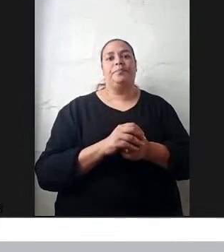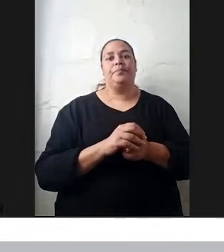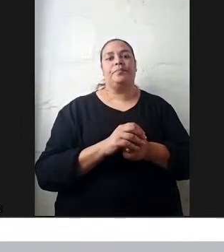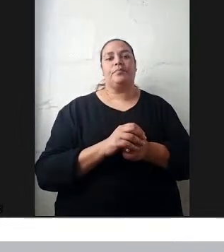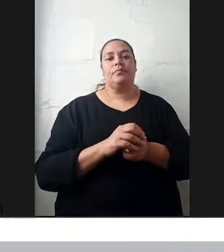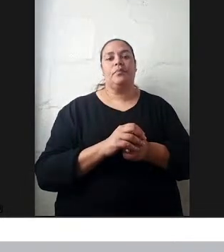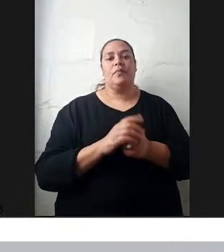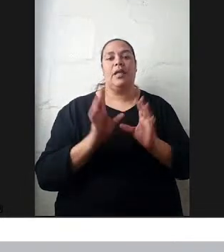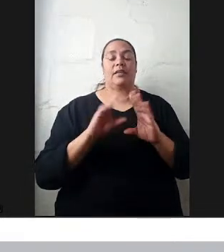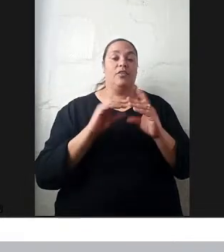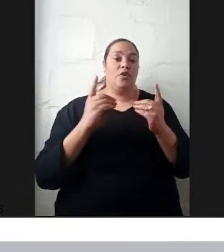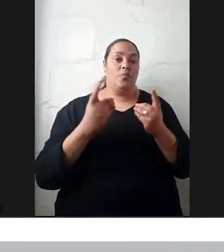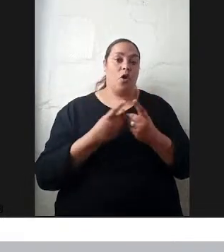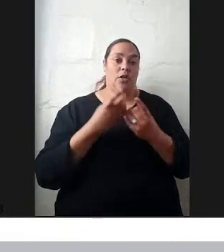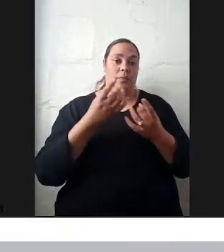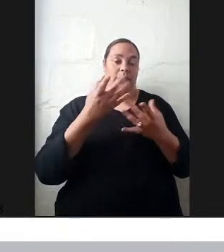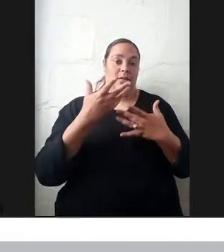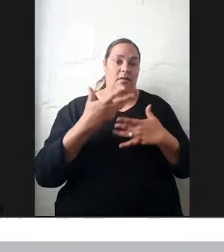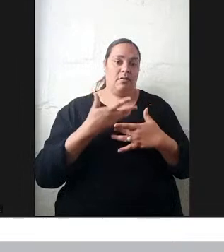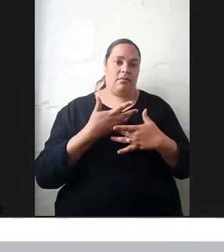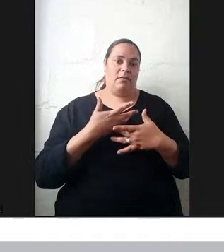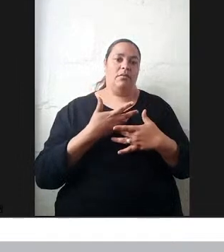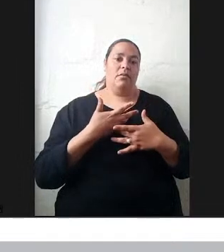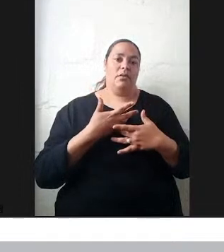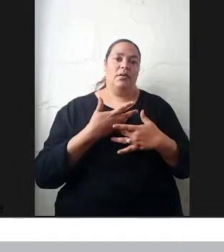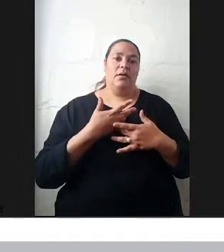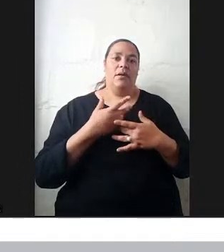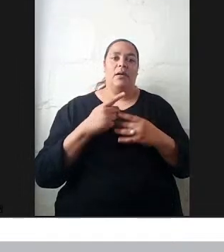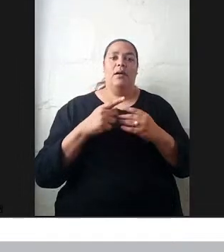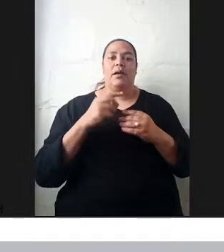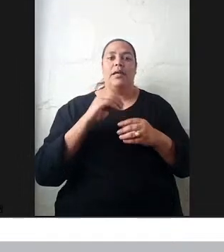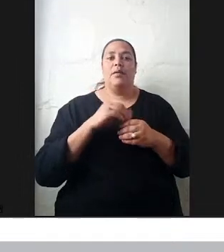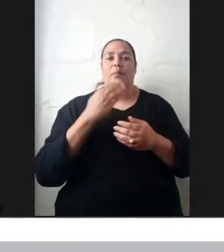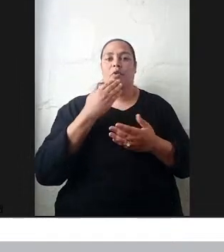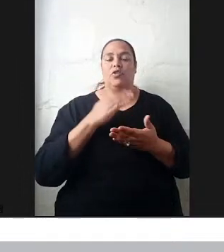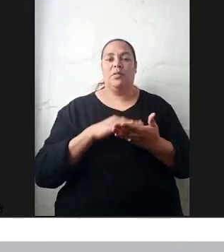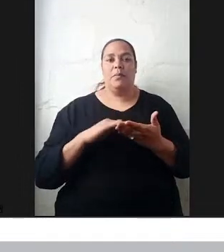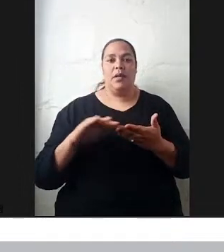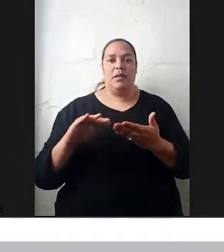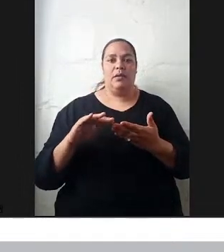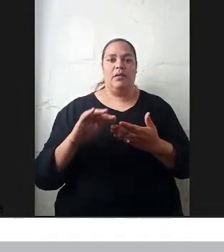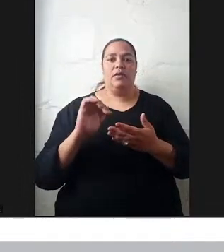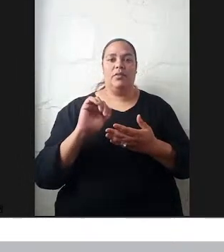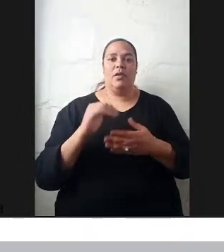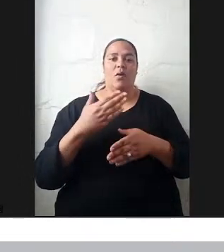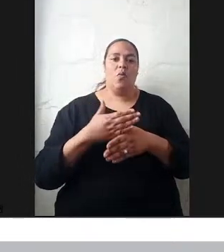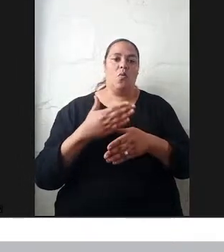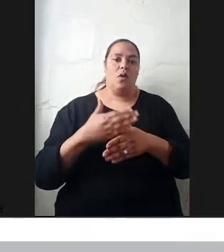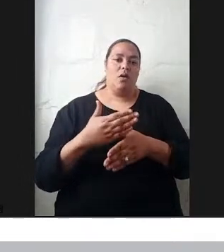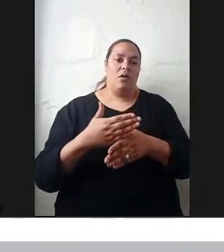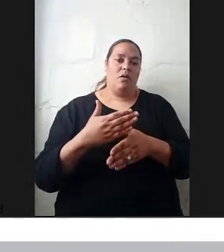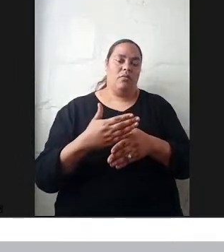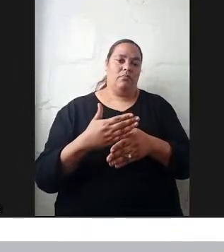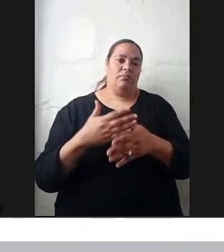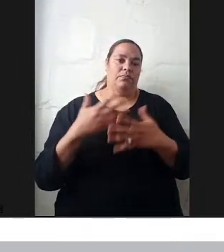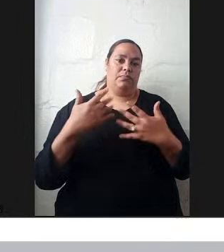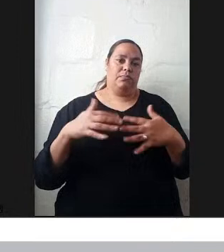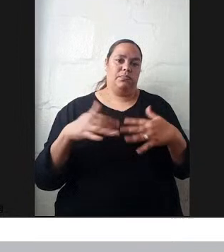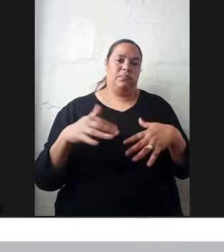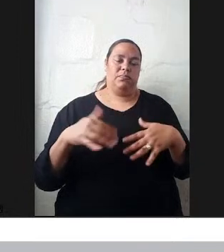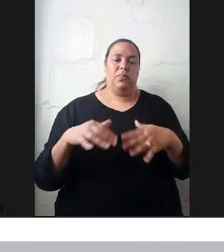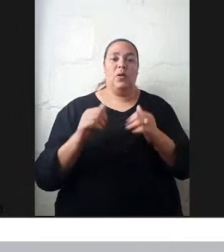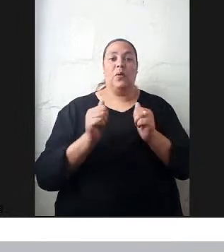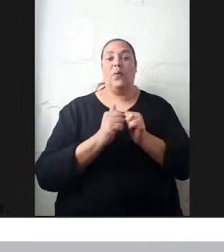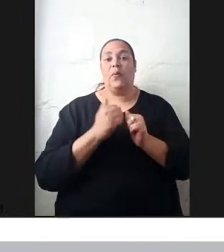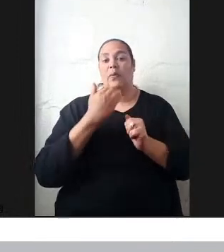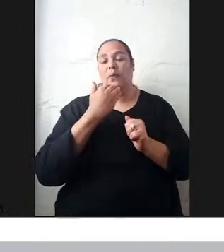department has indicated in which I explained, they work very intensively